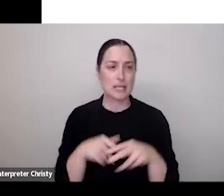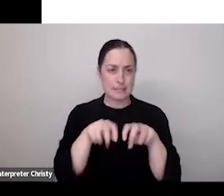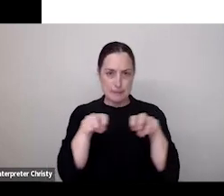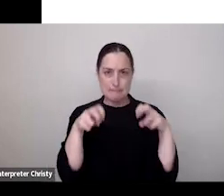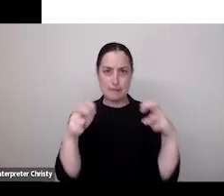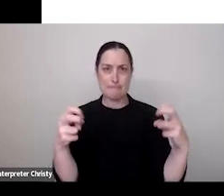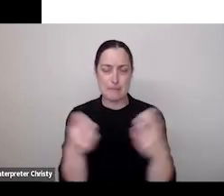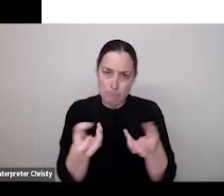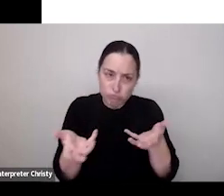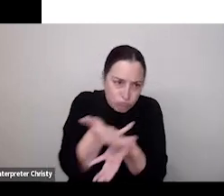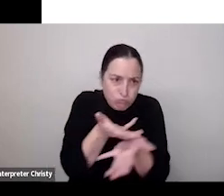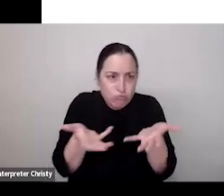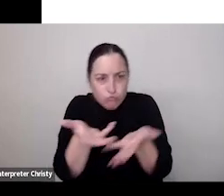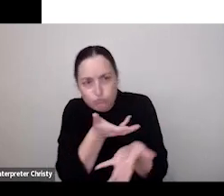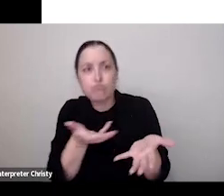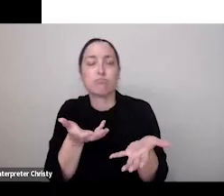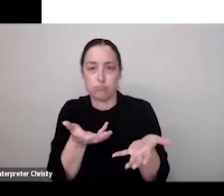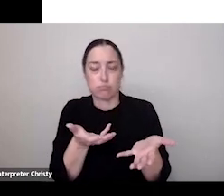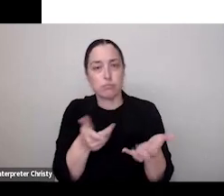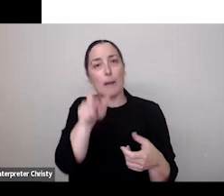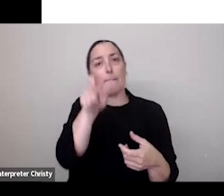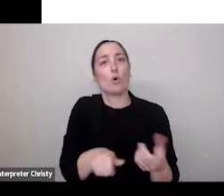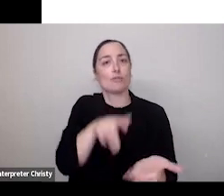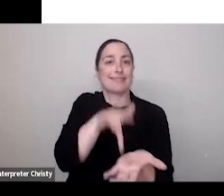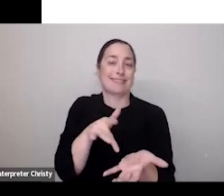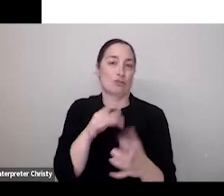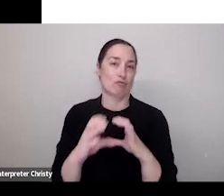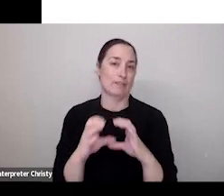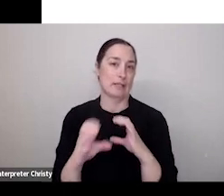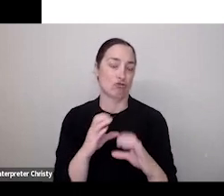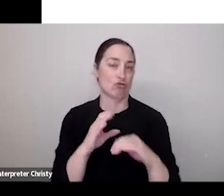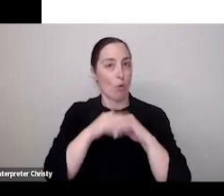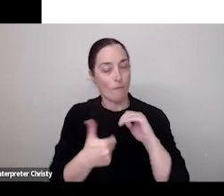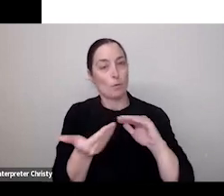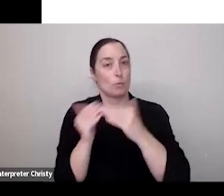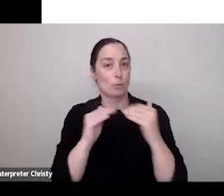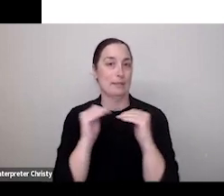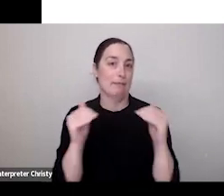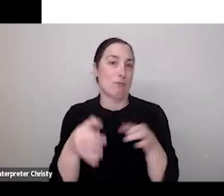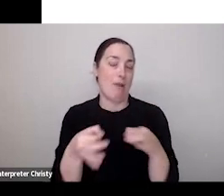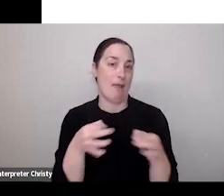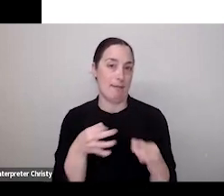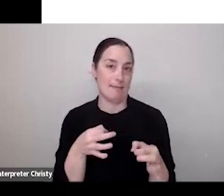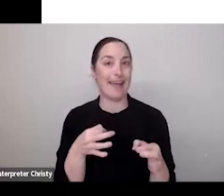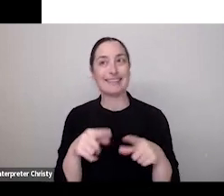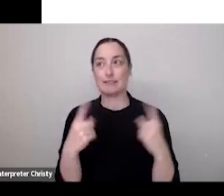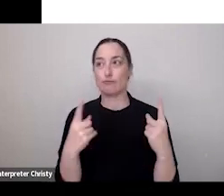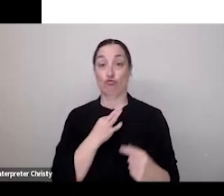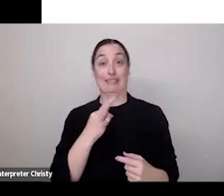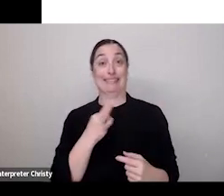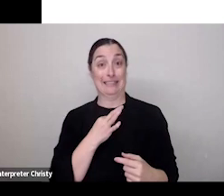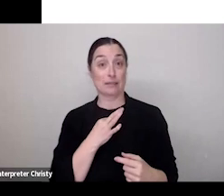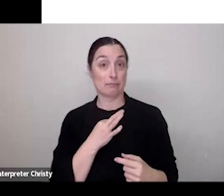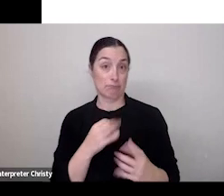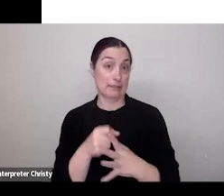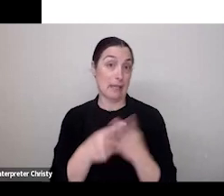table engaging in person-centered conversations about community level planning and risks that people with disability face in